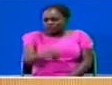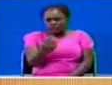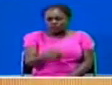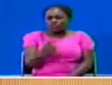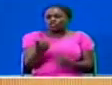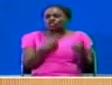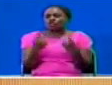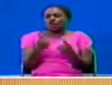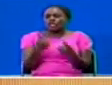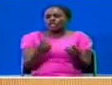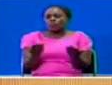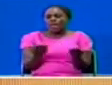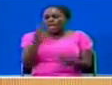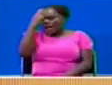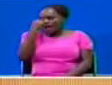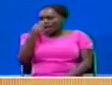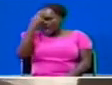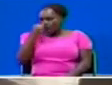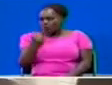akihutu akiwa kaunti ya Narok.